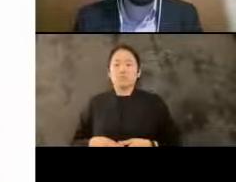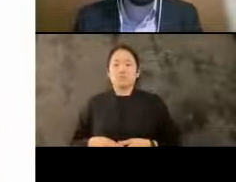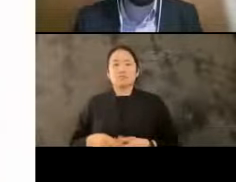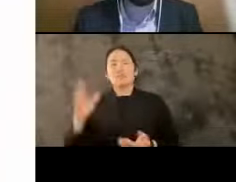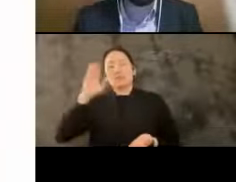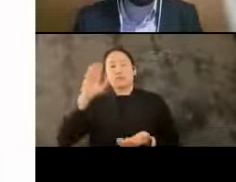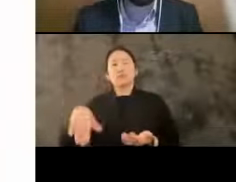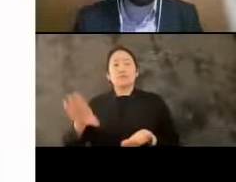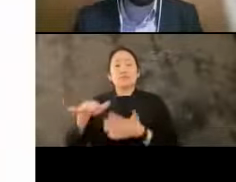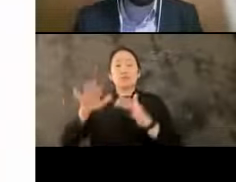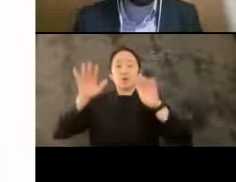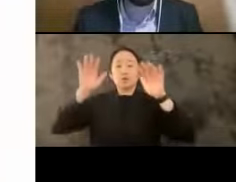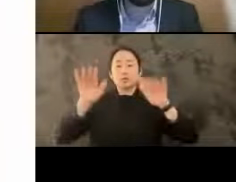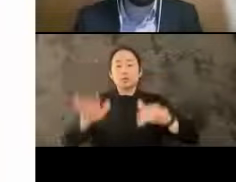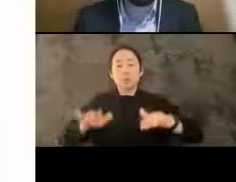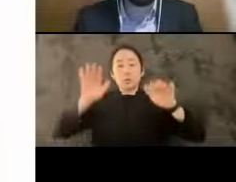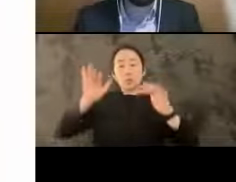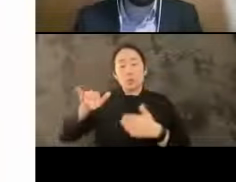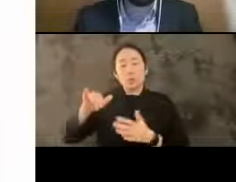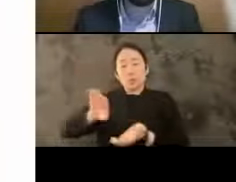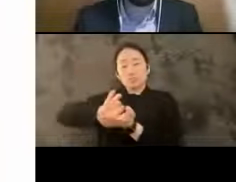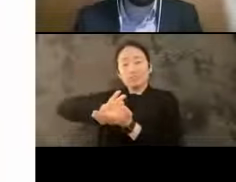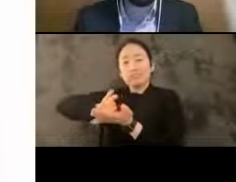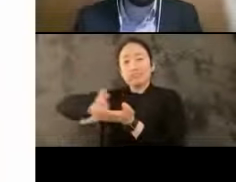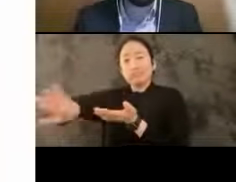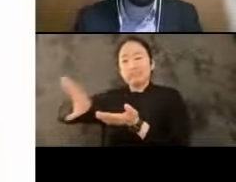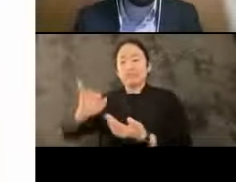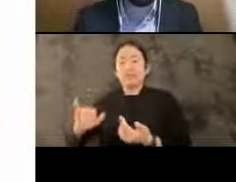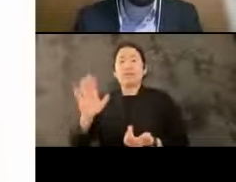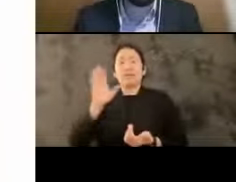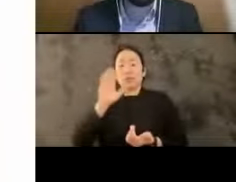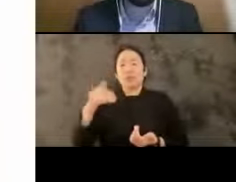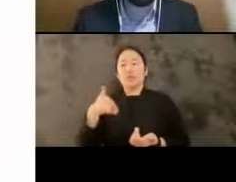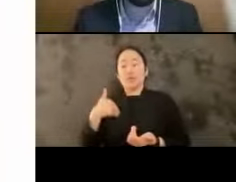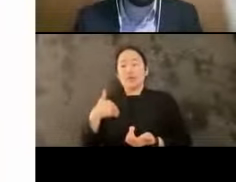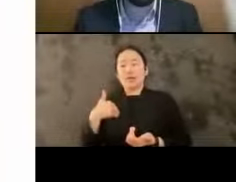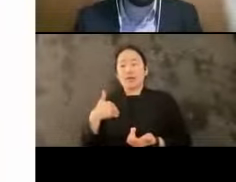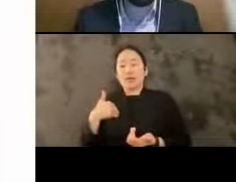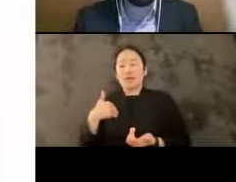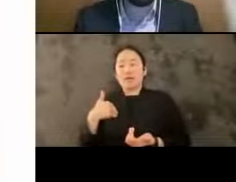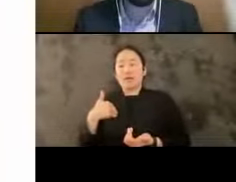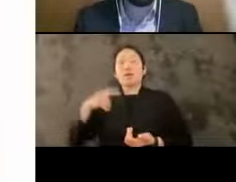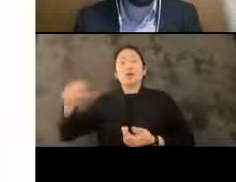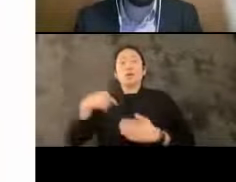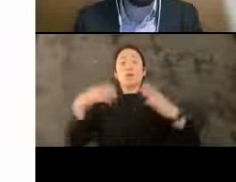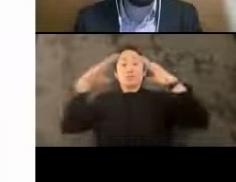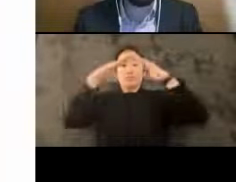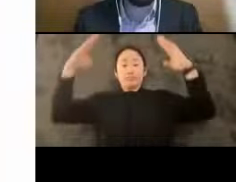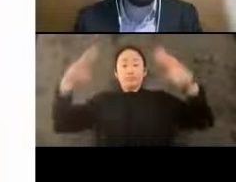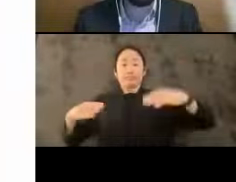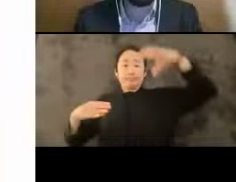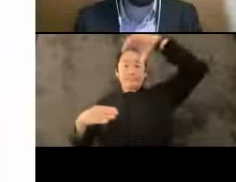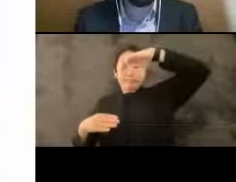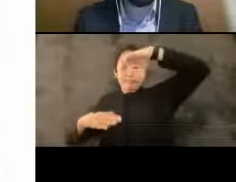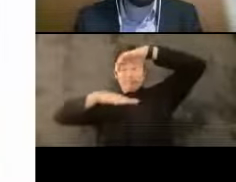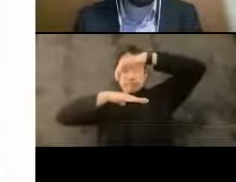removal, there is actually going to be heating underneath the pavement at the stations. But that wouldn't